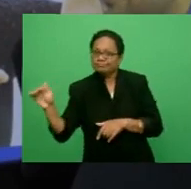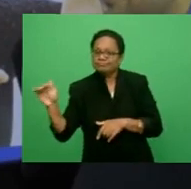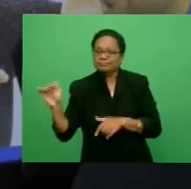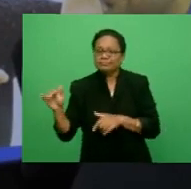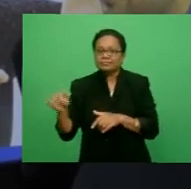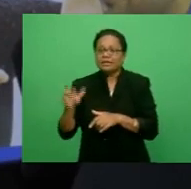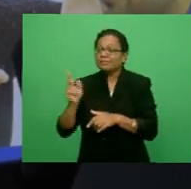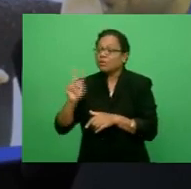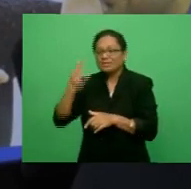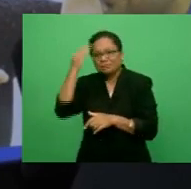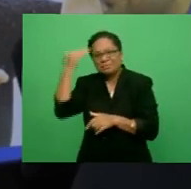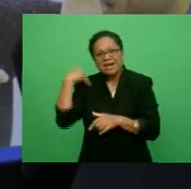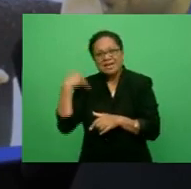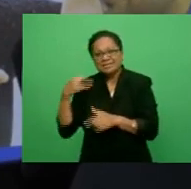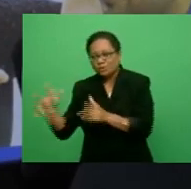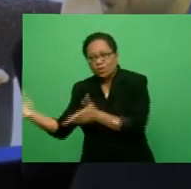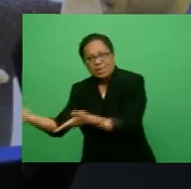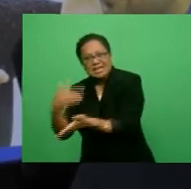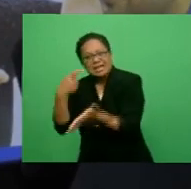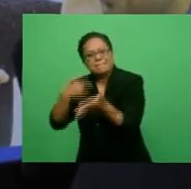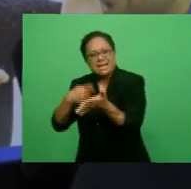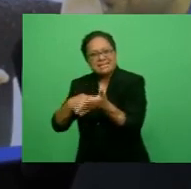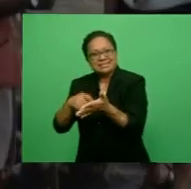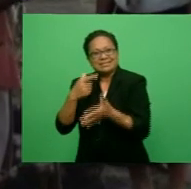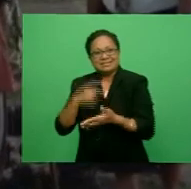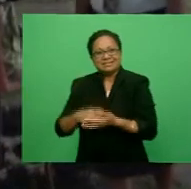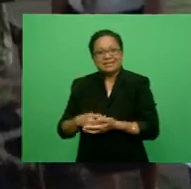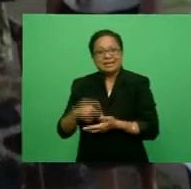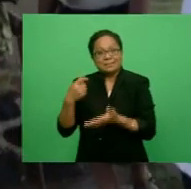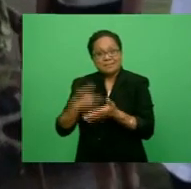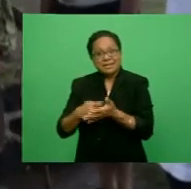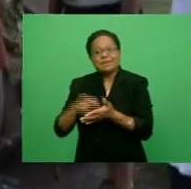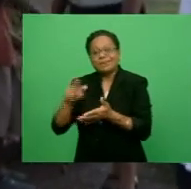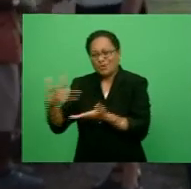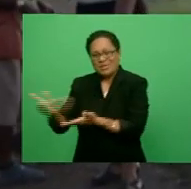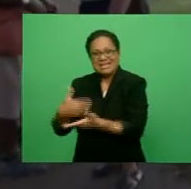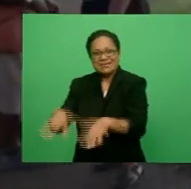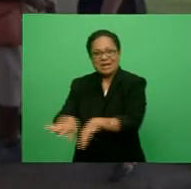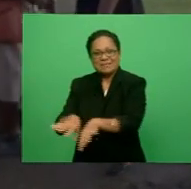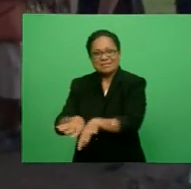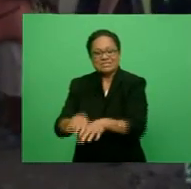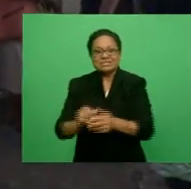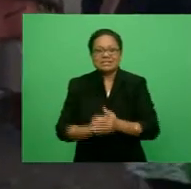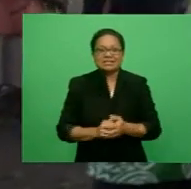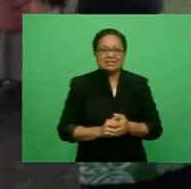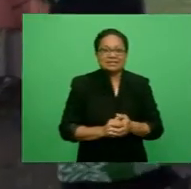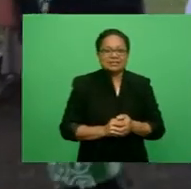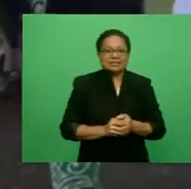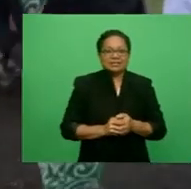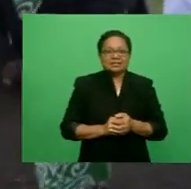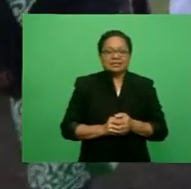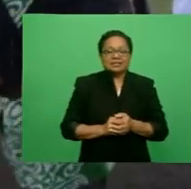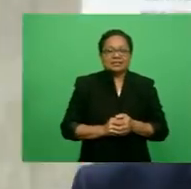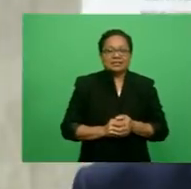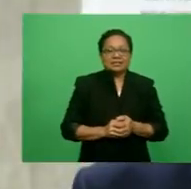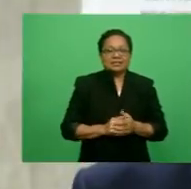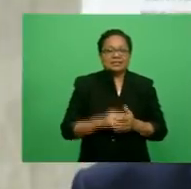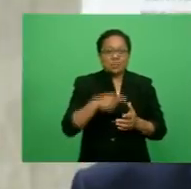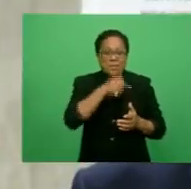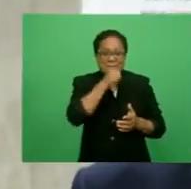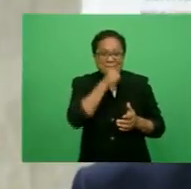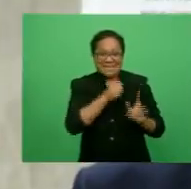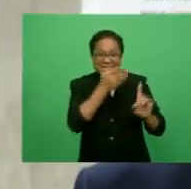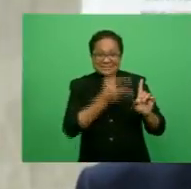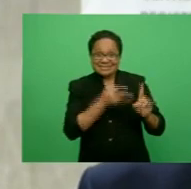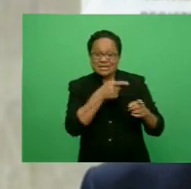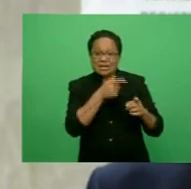the rates owed to the council. Suba City Council Chair of Special Administrators Isikali Tikundon-Duo